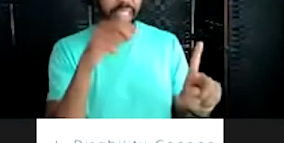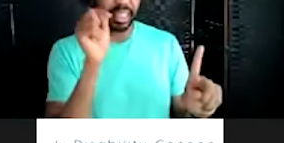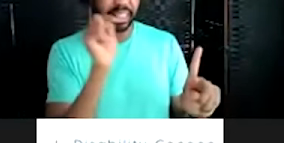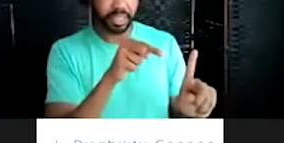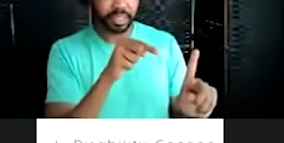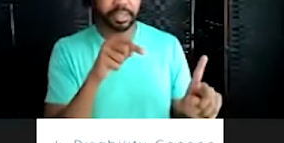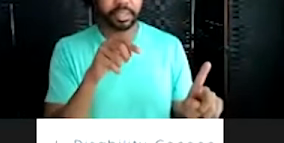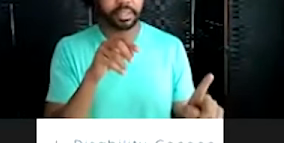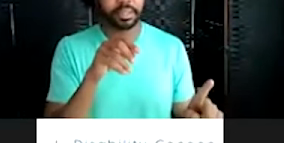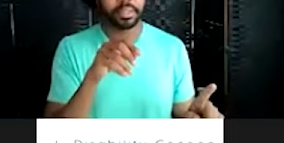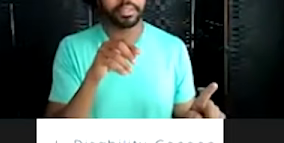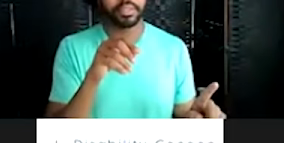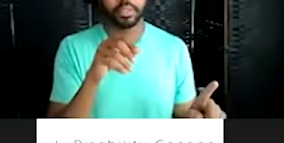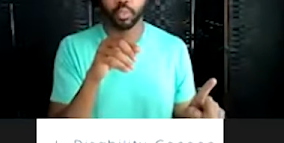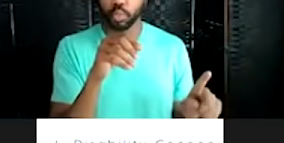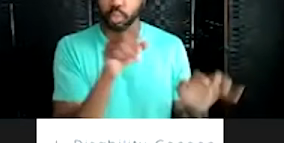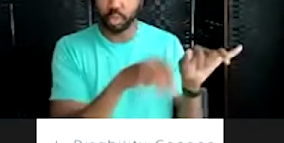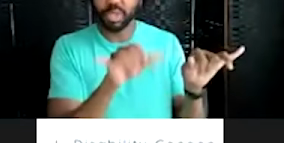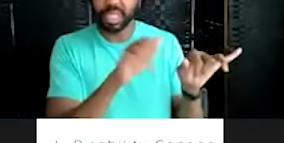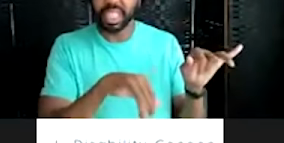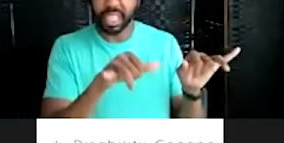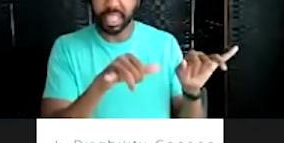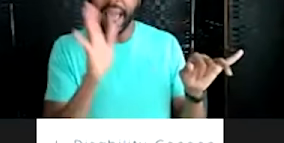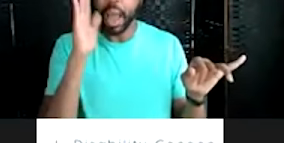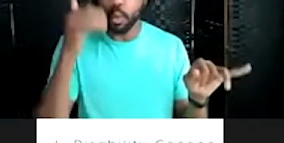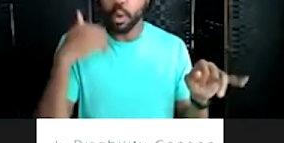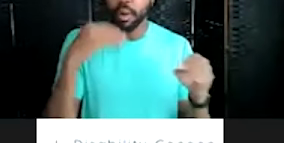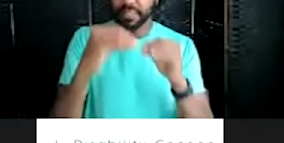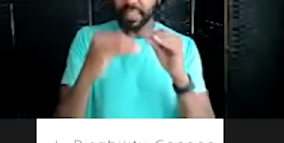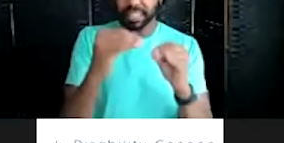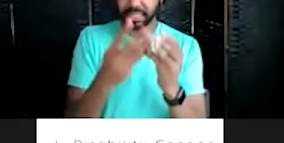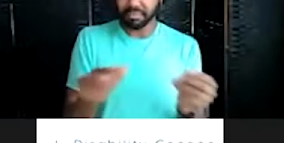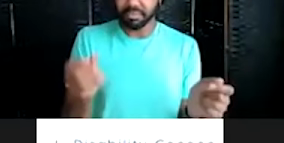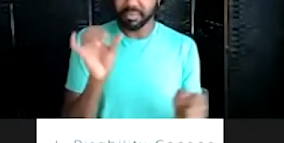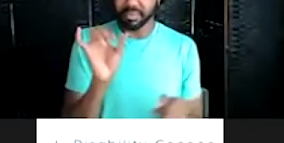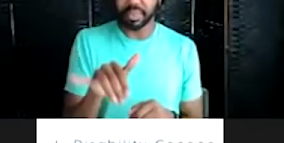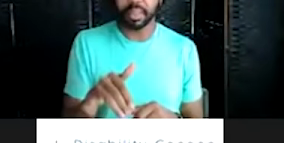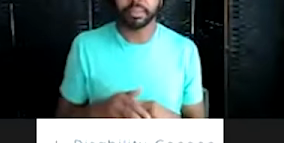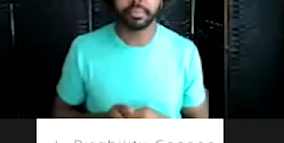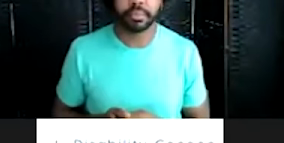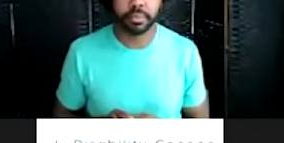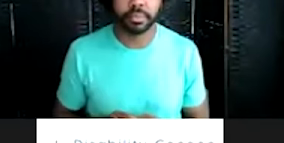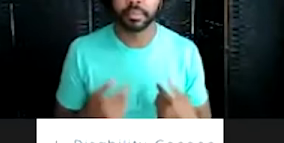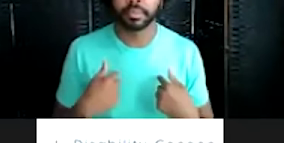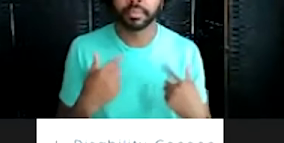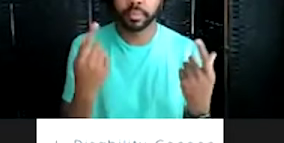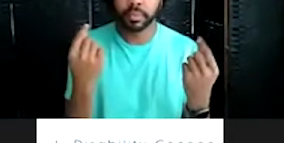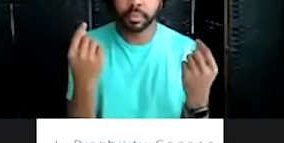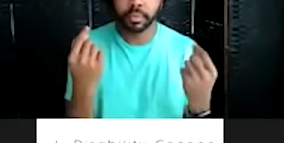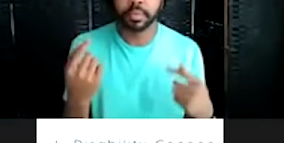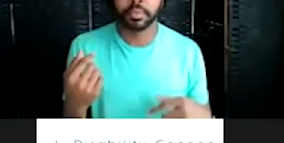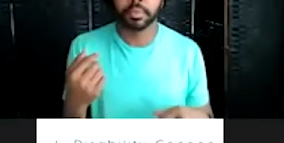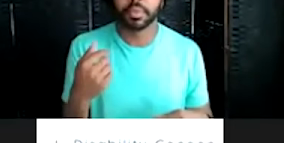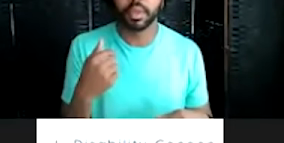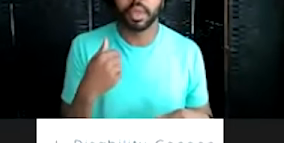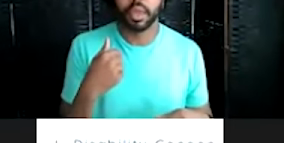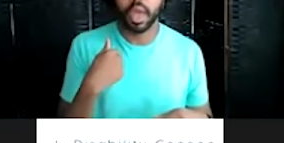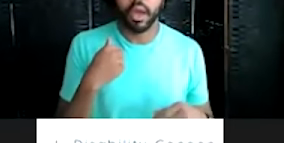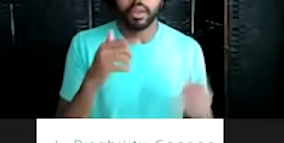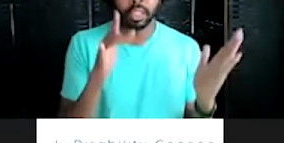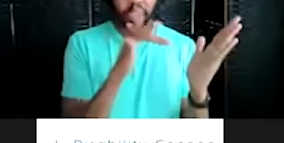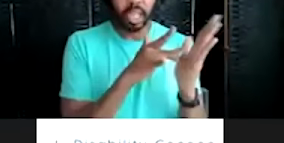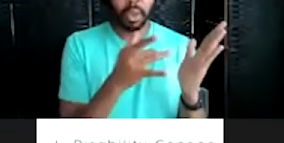that routine. So I'm going to fix that. Now, what I'm going to do is I just tapped here. I'll go back. I just